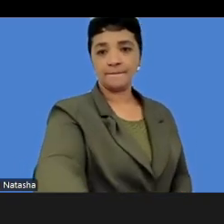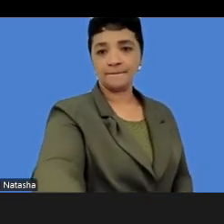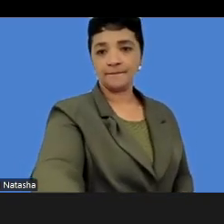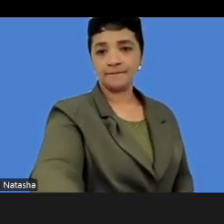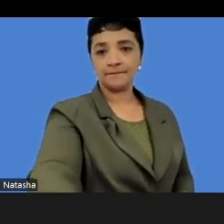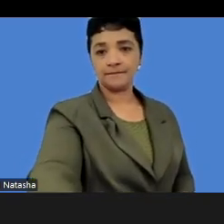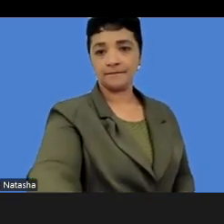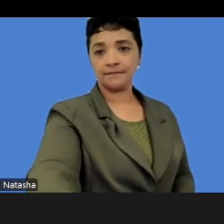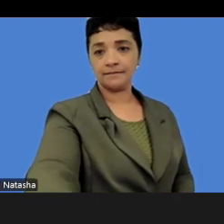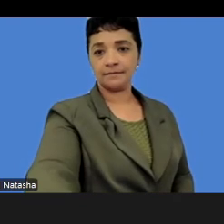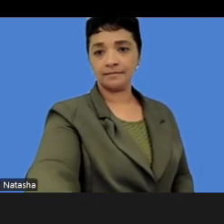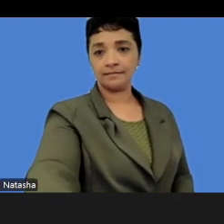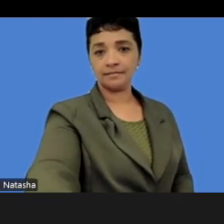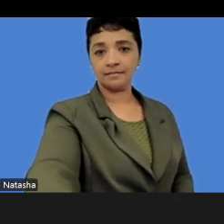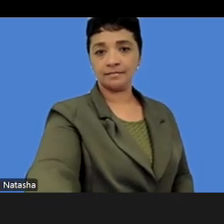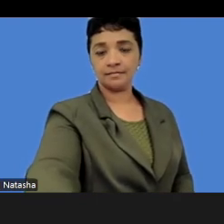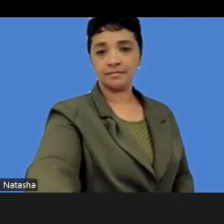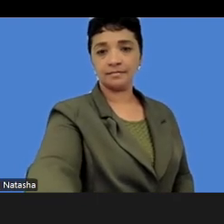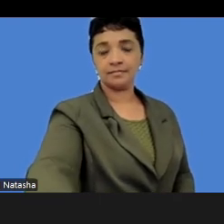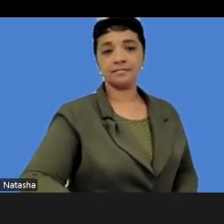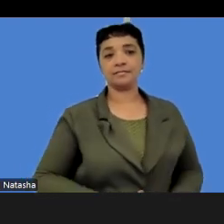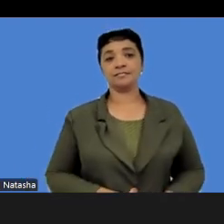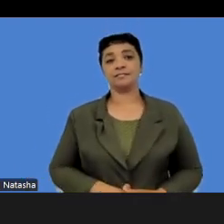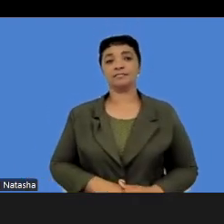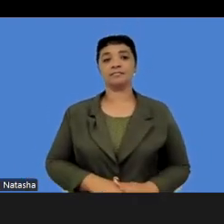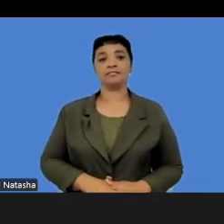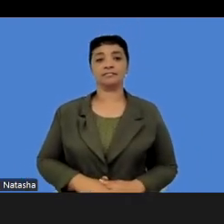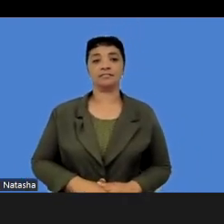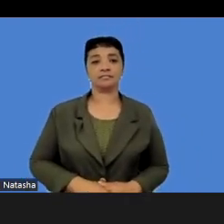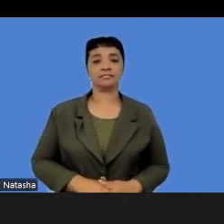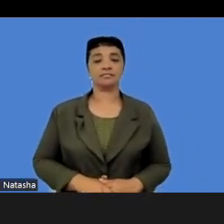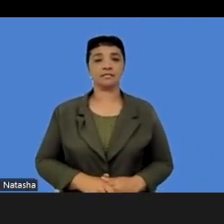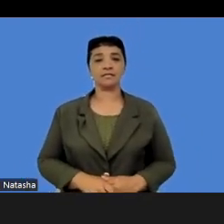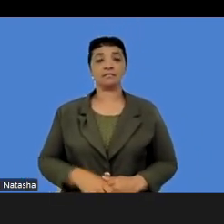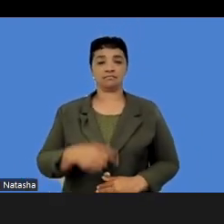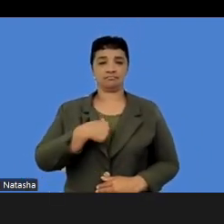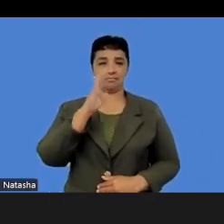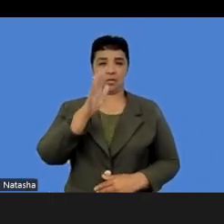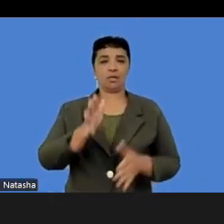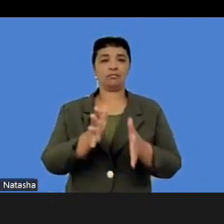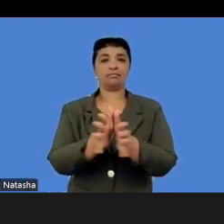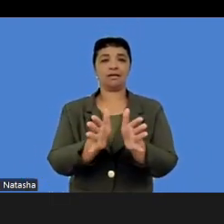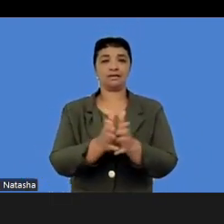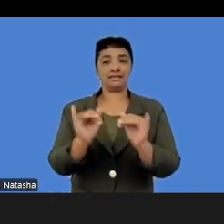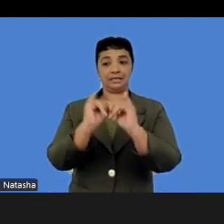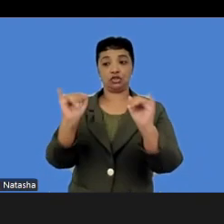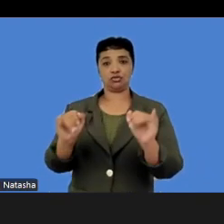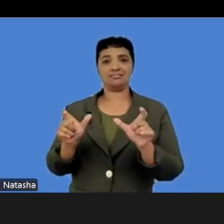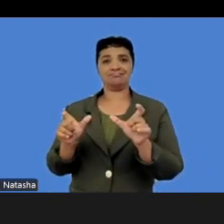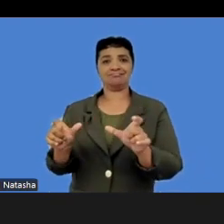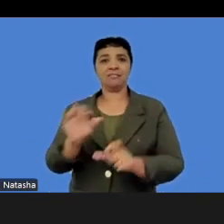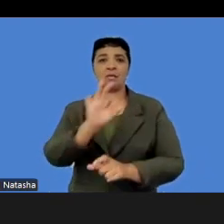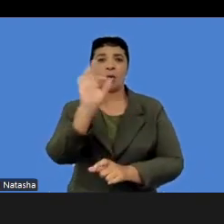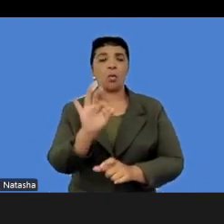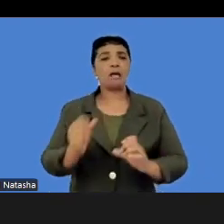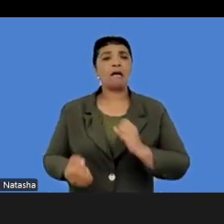Okay. So I'm going to be speaking about deinstitutionalization through the lens of the Life